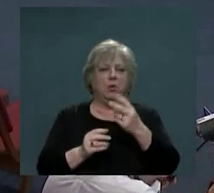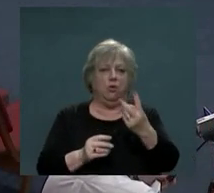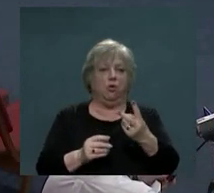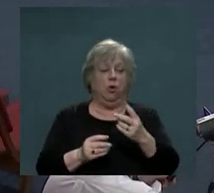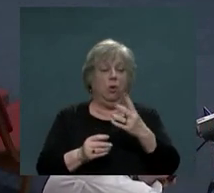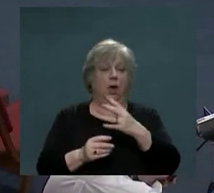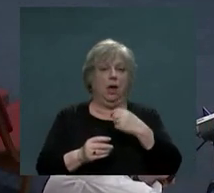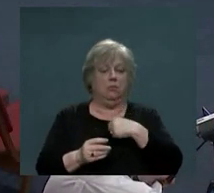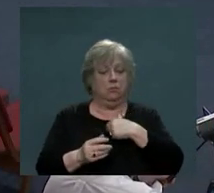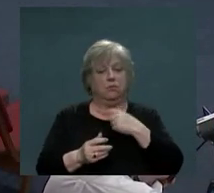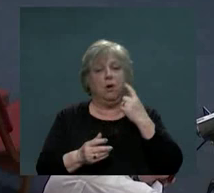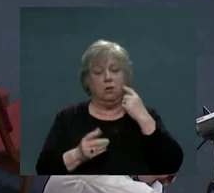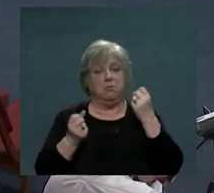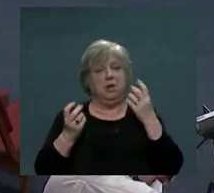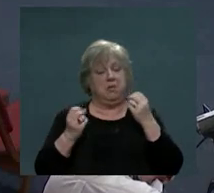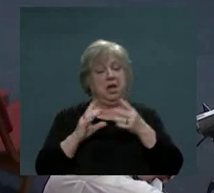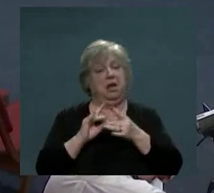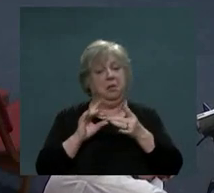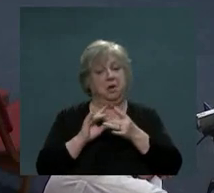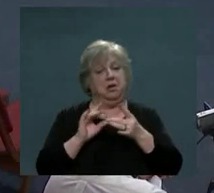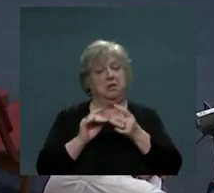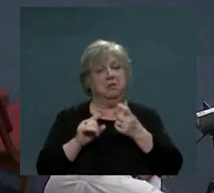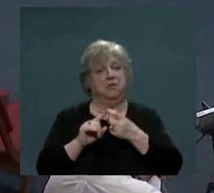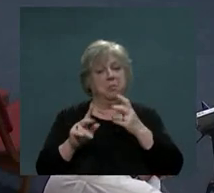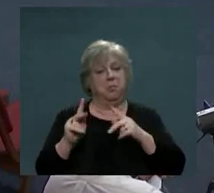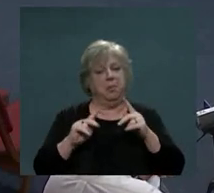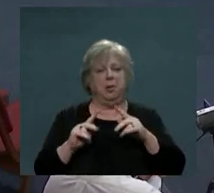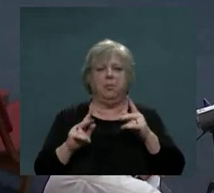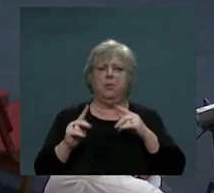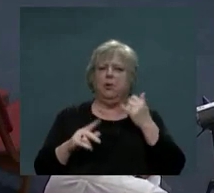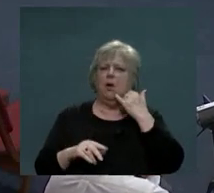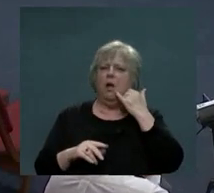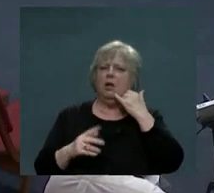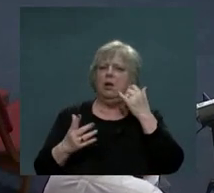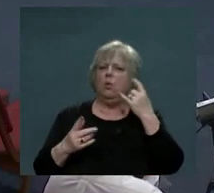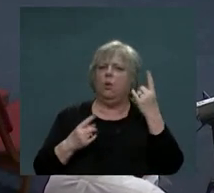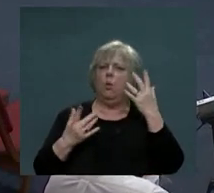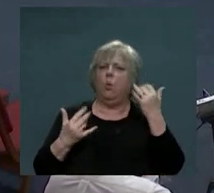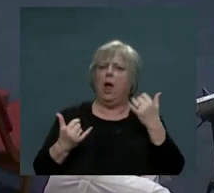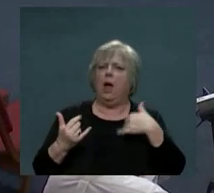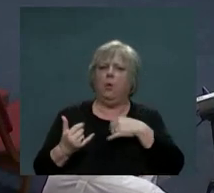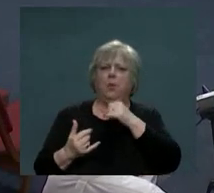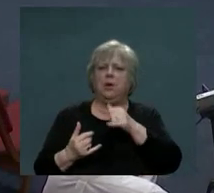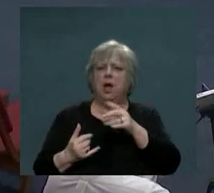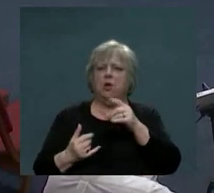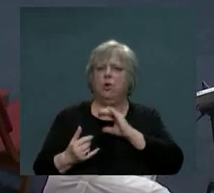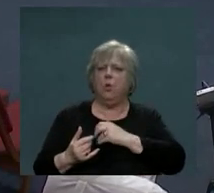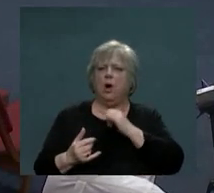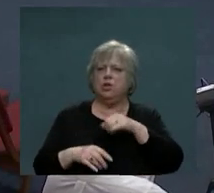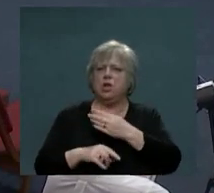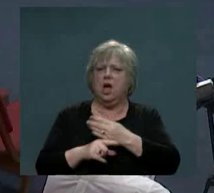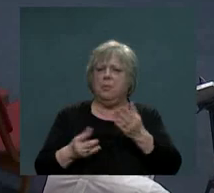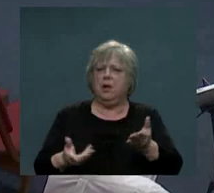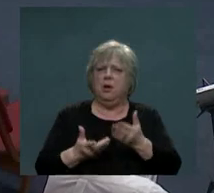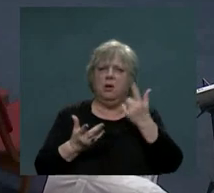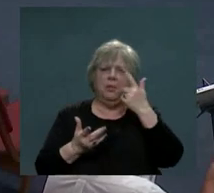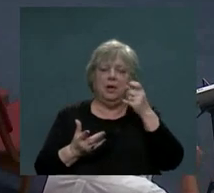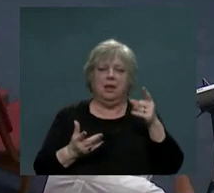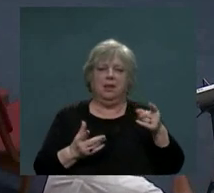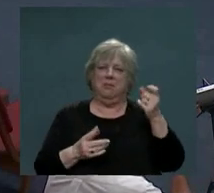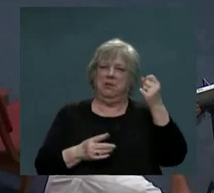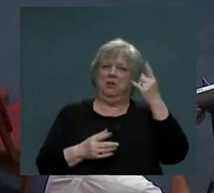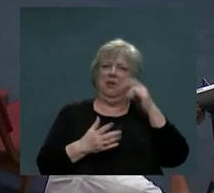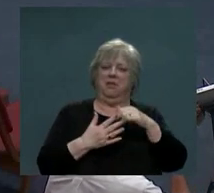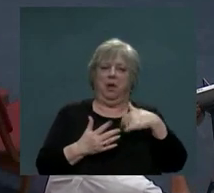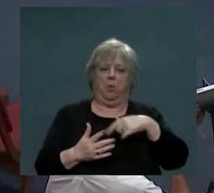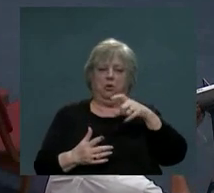about this. I've got lots of people calling wanting to know why we will not do our job up here, because they perceive that we